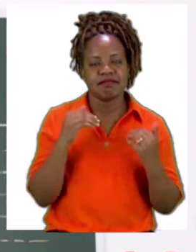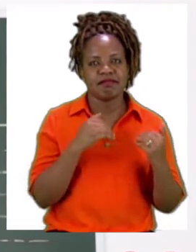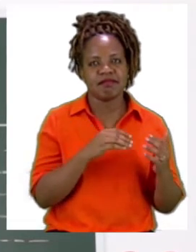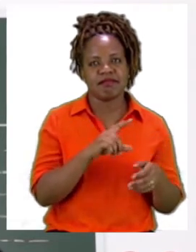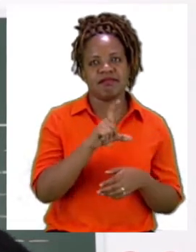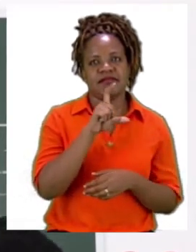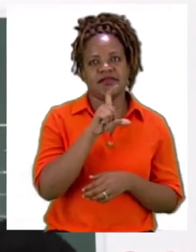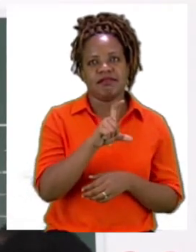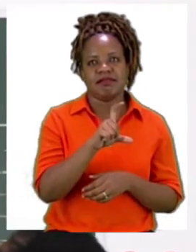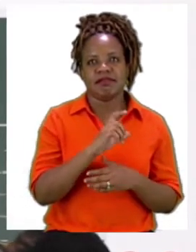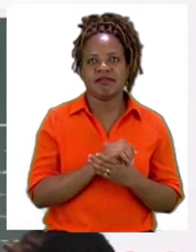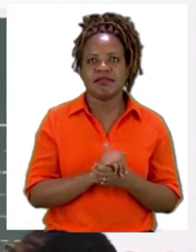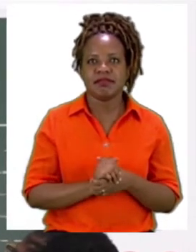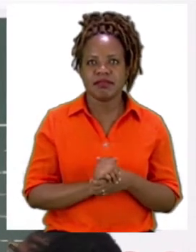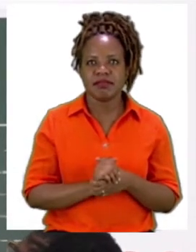capital letter T.